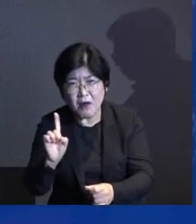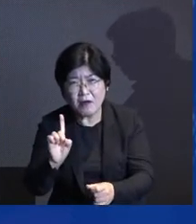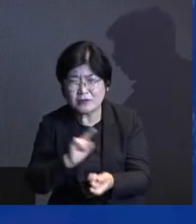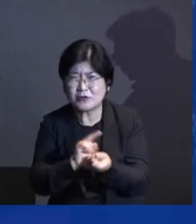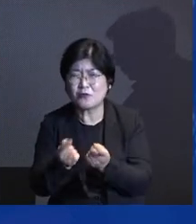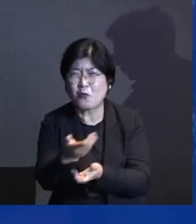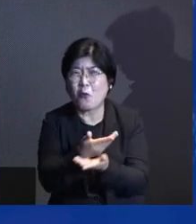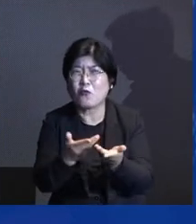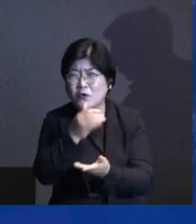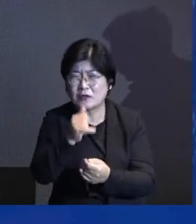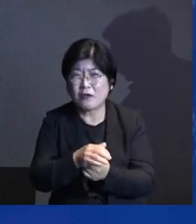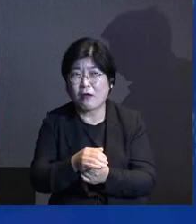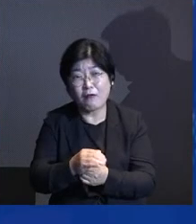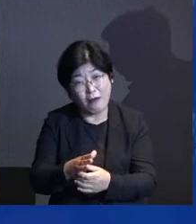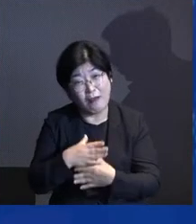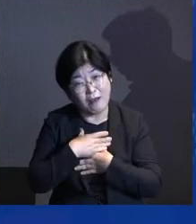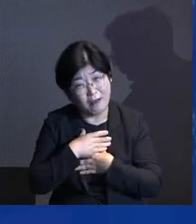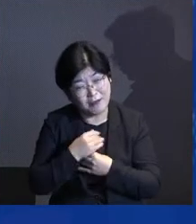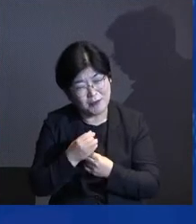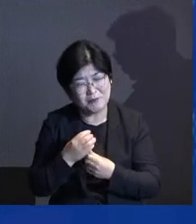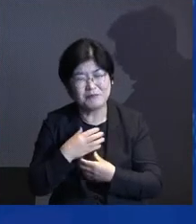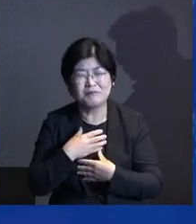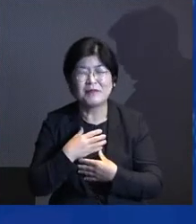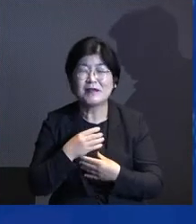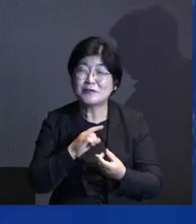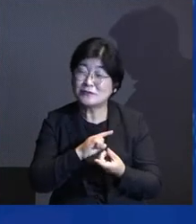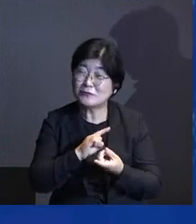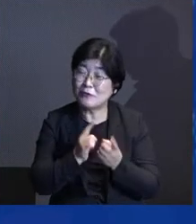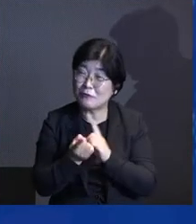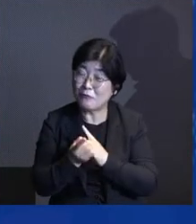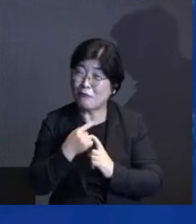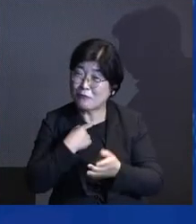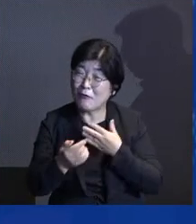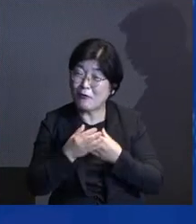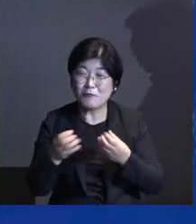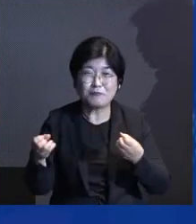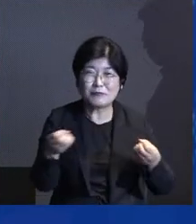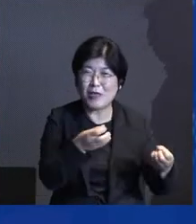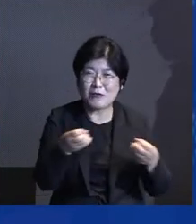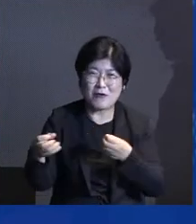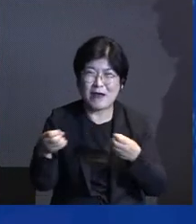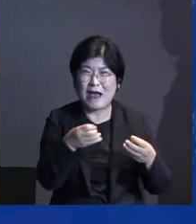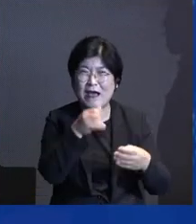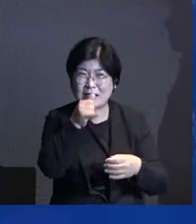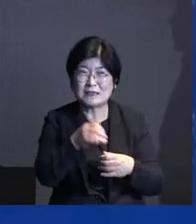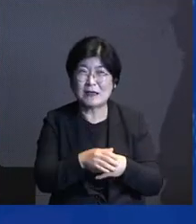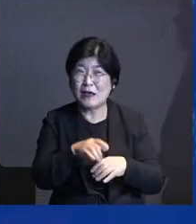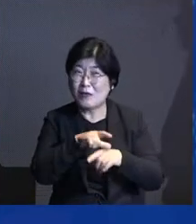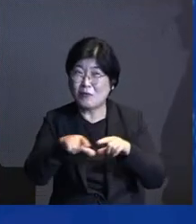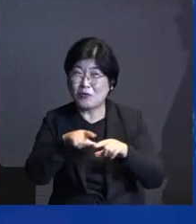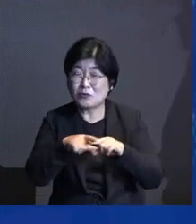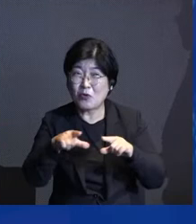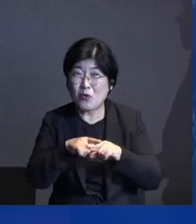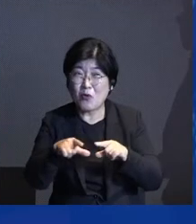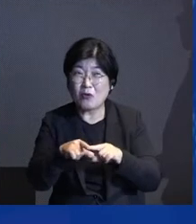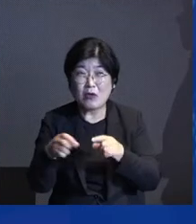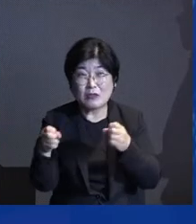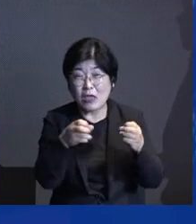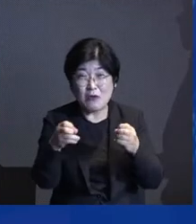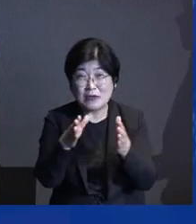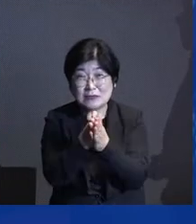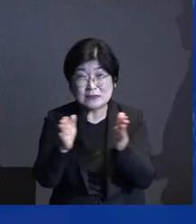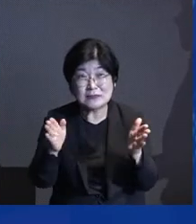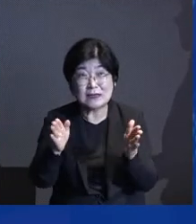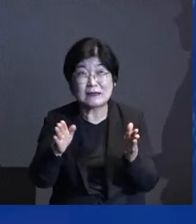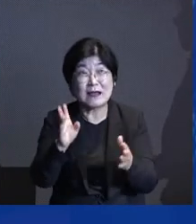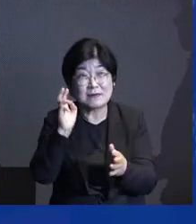the experiences that we have also made is that often you start with one topic, it being being your childhood or